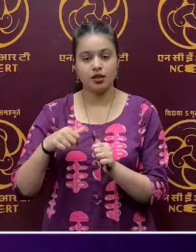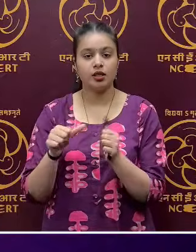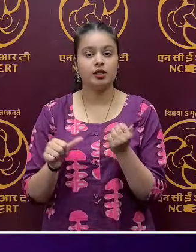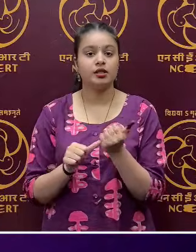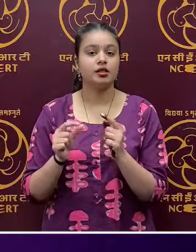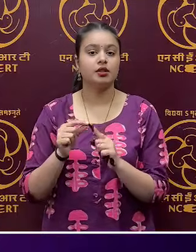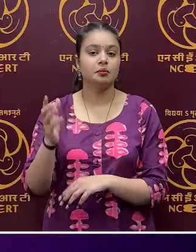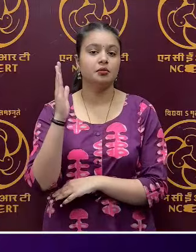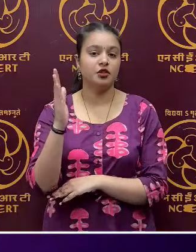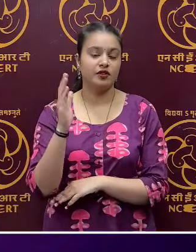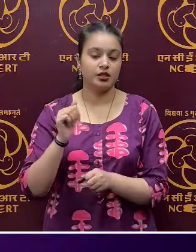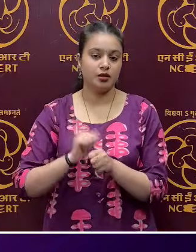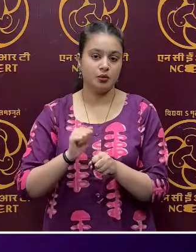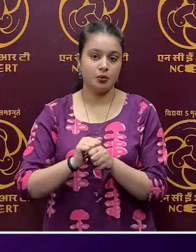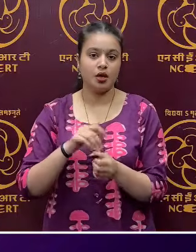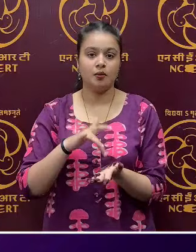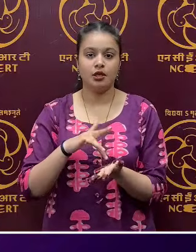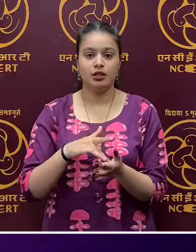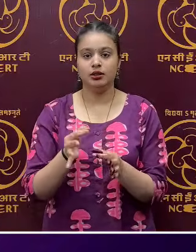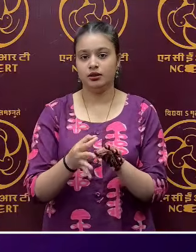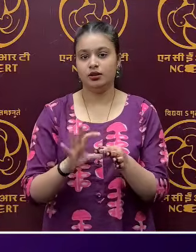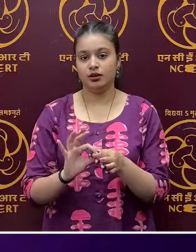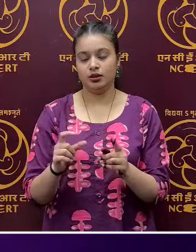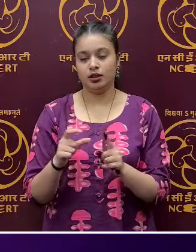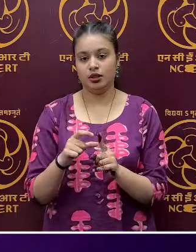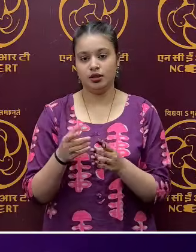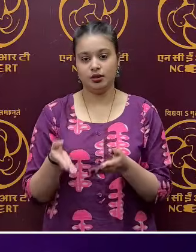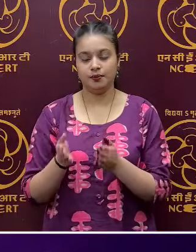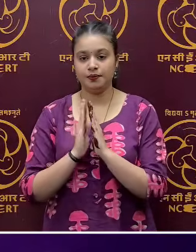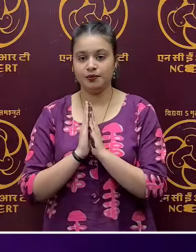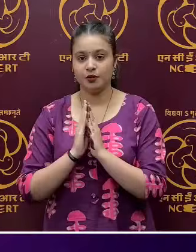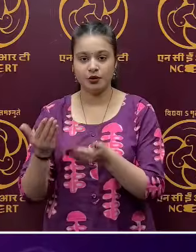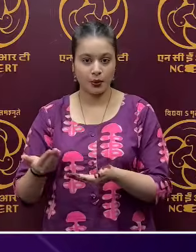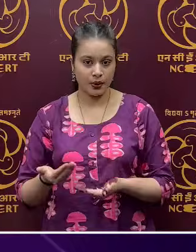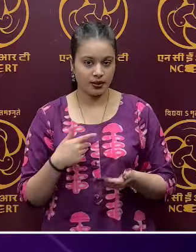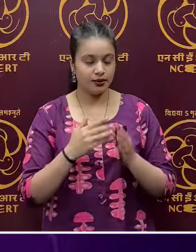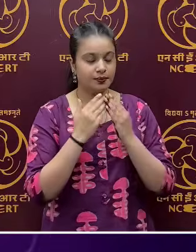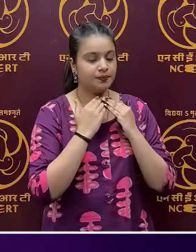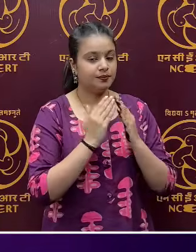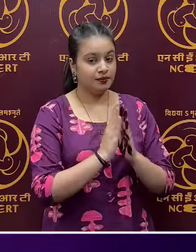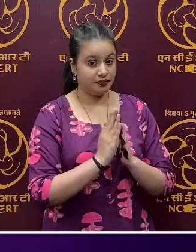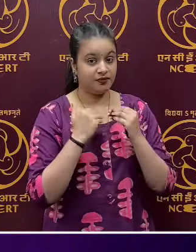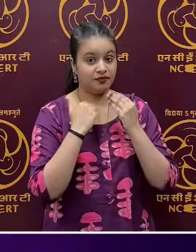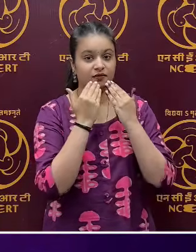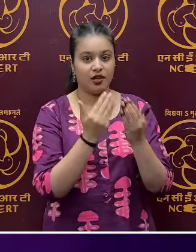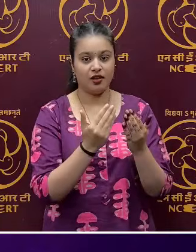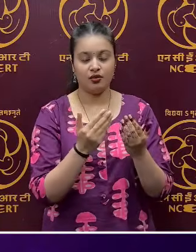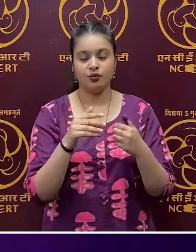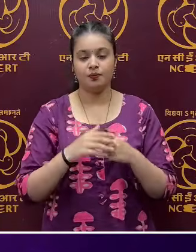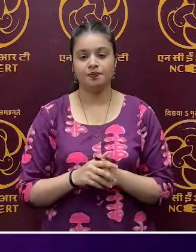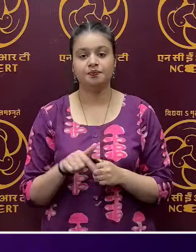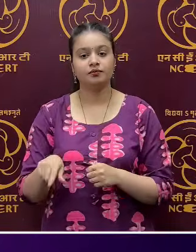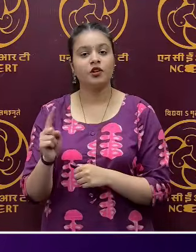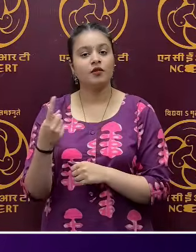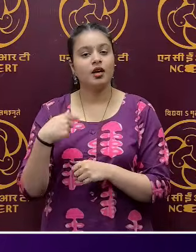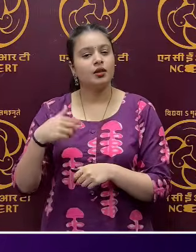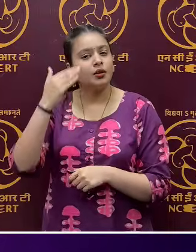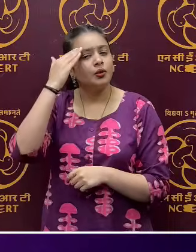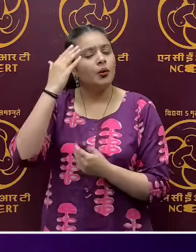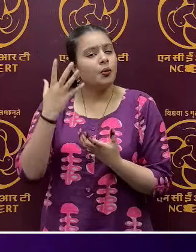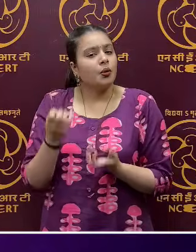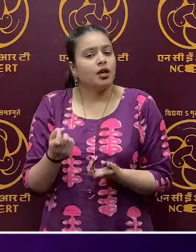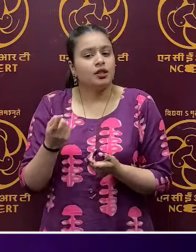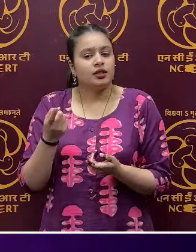CIET NCERT New Delhi. Sir, namaskar and very warm welcome to the session. Thank you very much. First of all, we would like to know